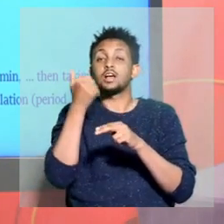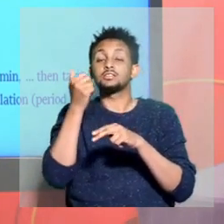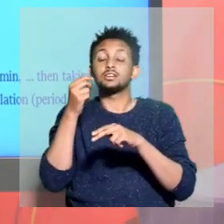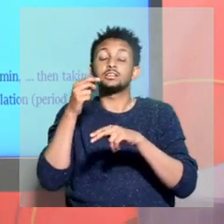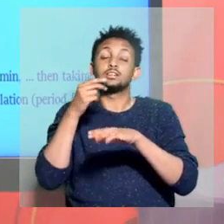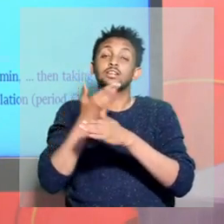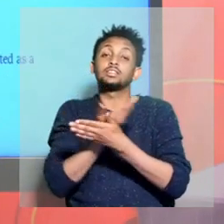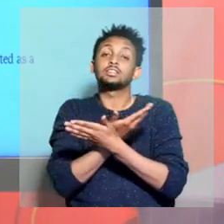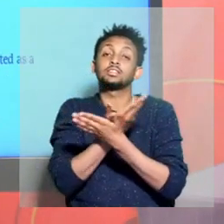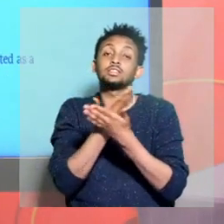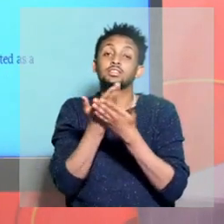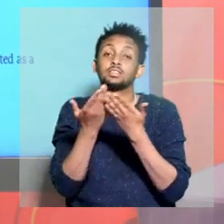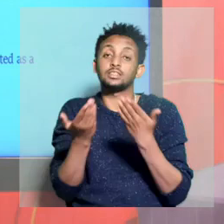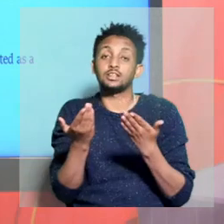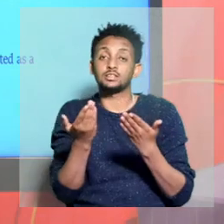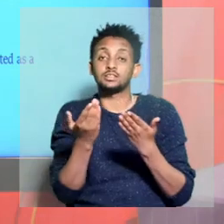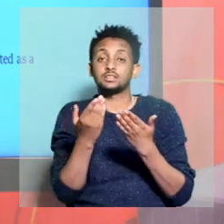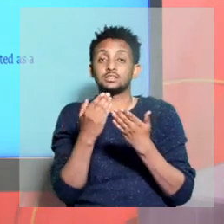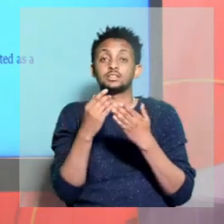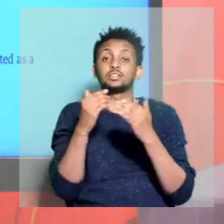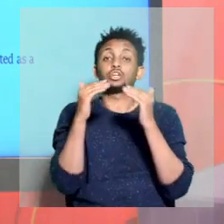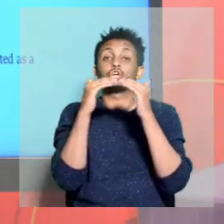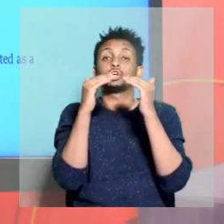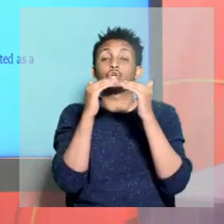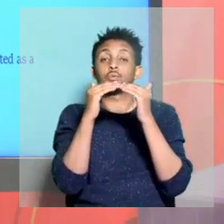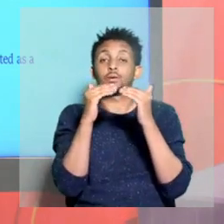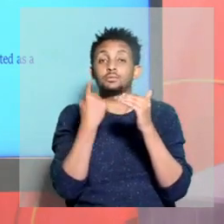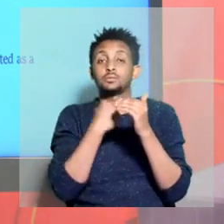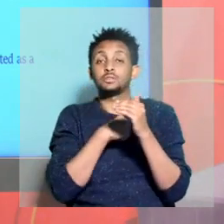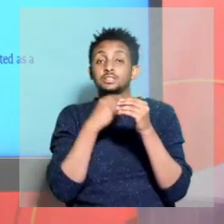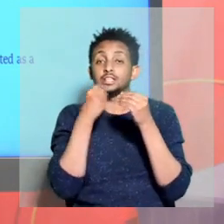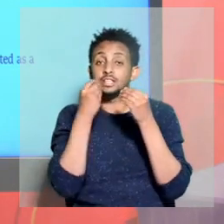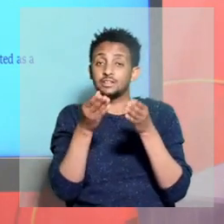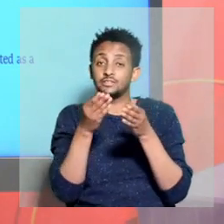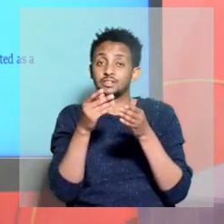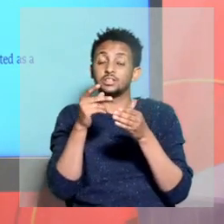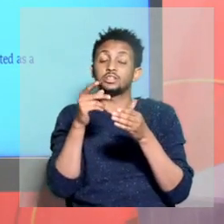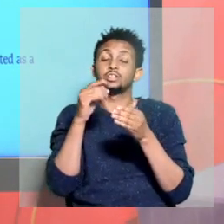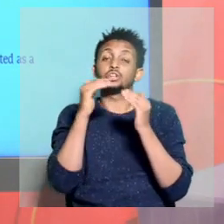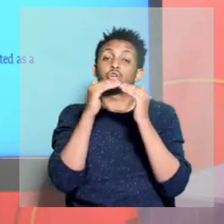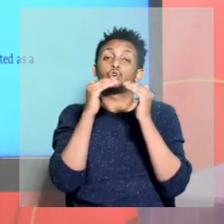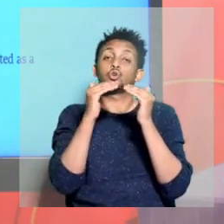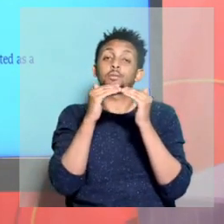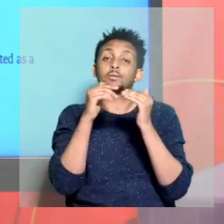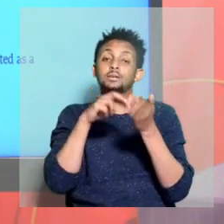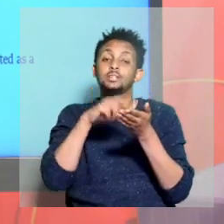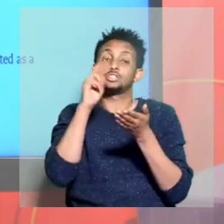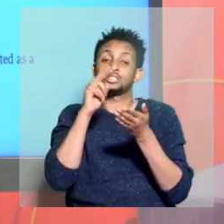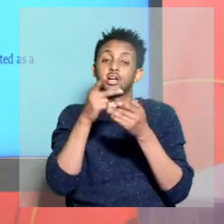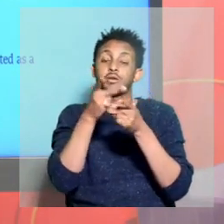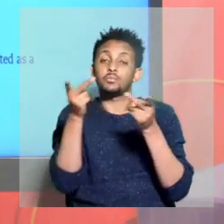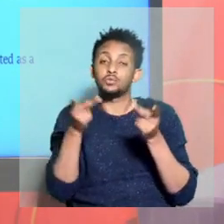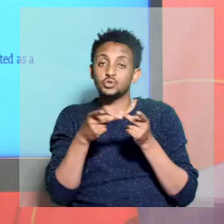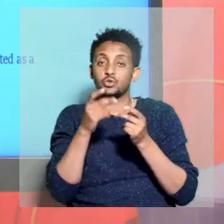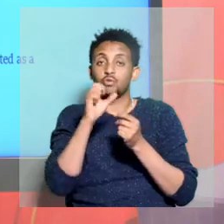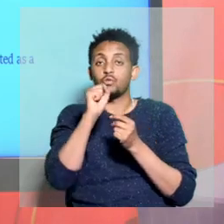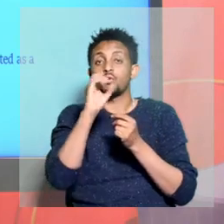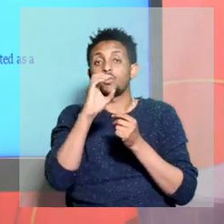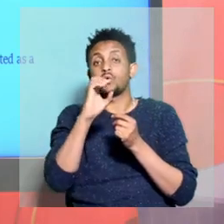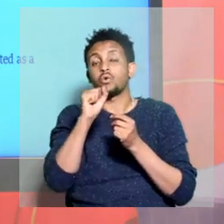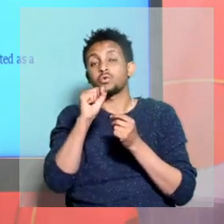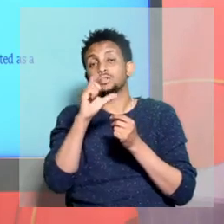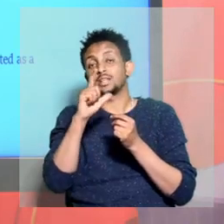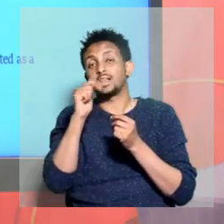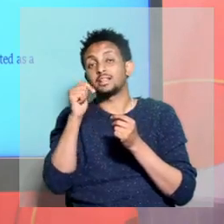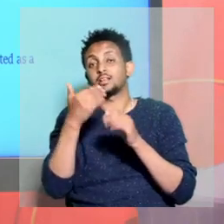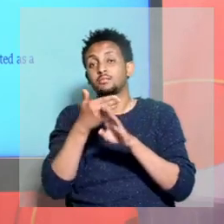thing is here, equilibrium position. For a given oscillator, equilibrium position is the initial position of the oscillator